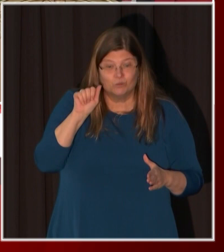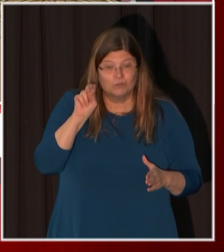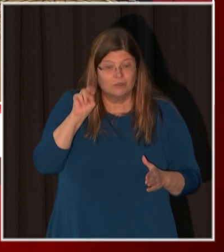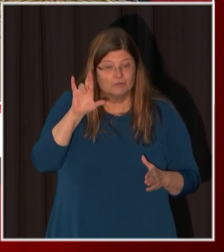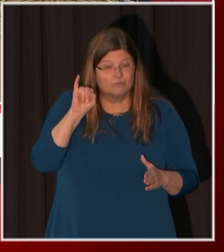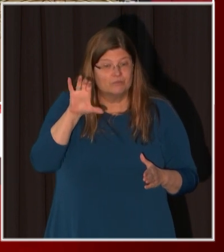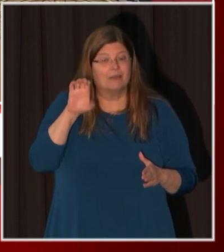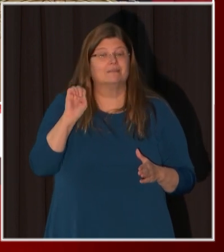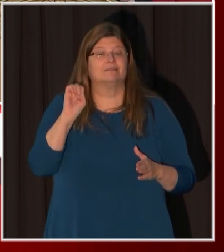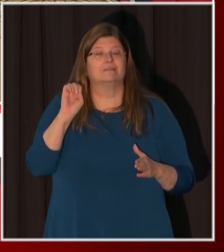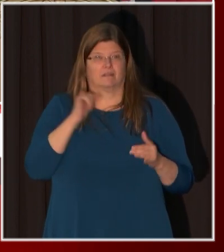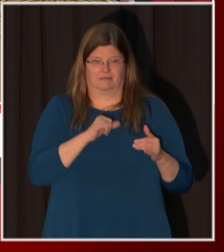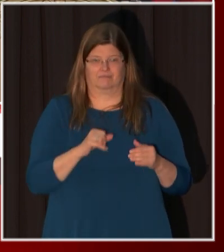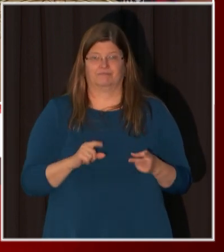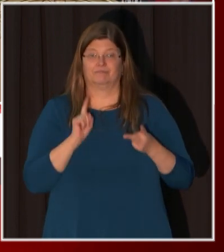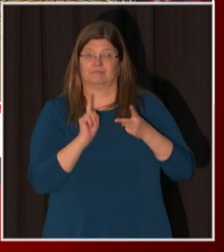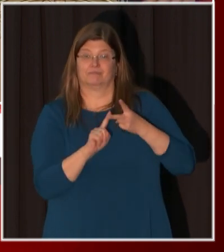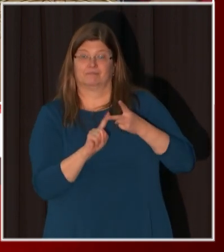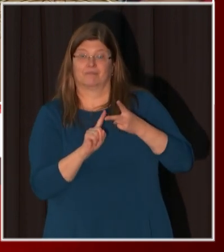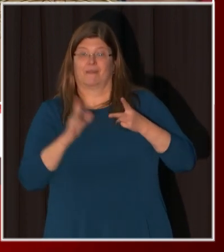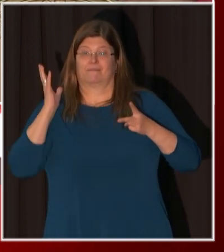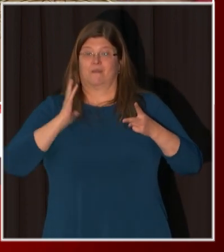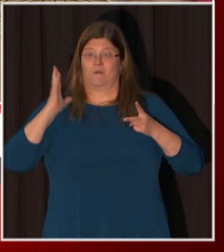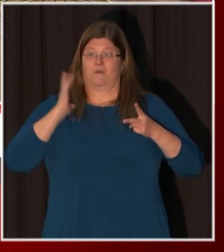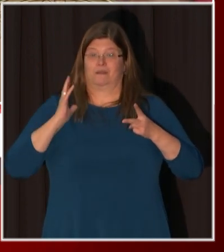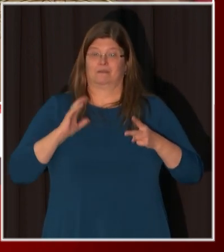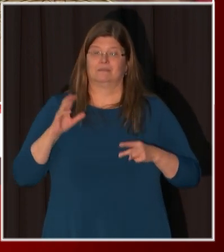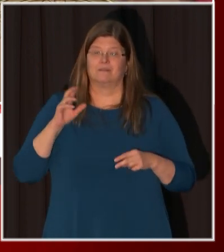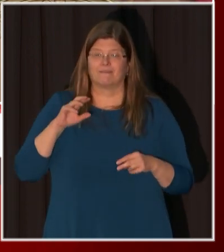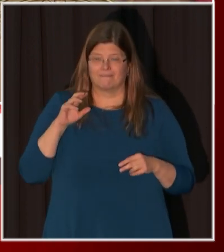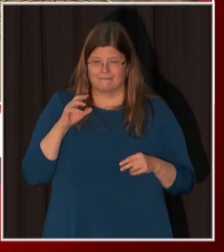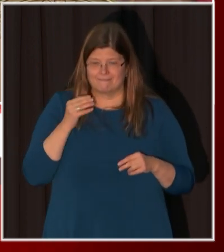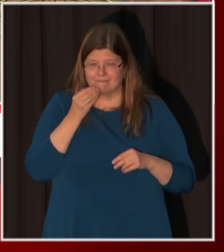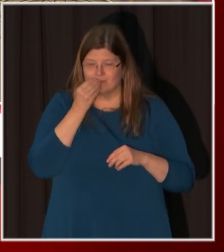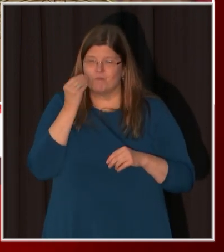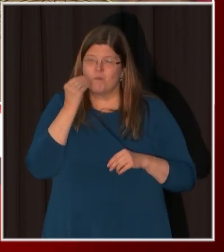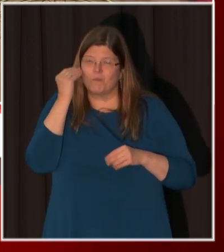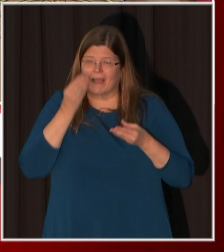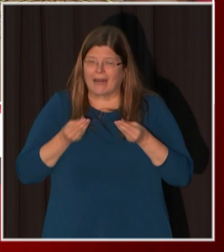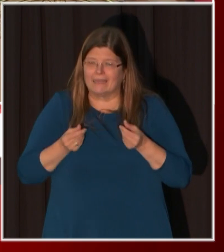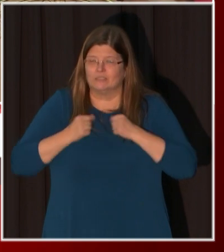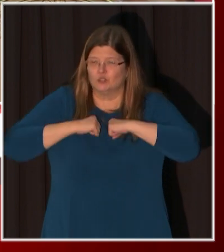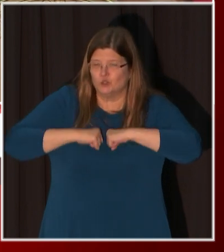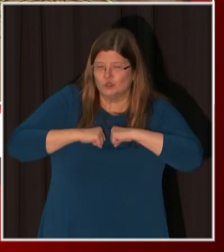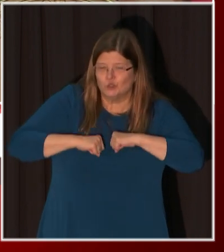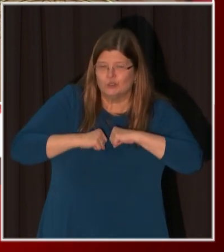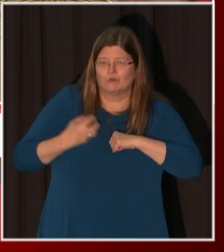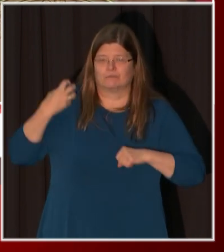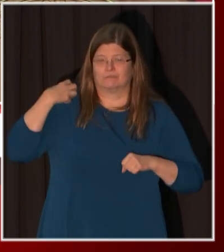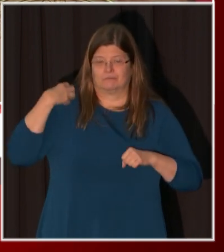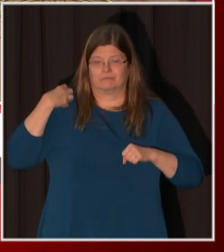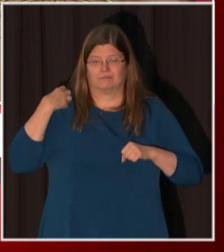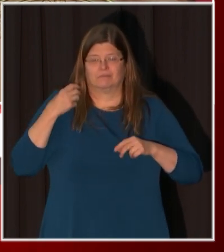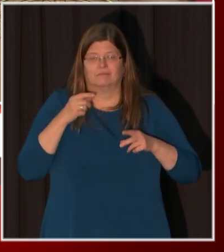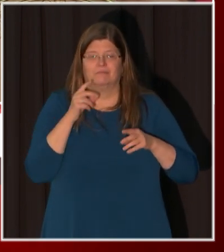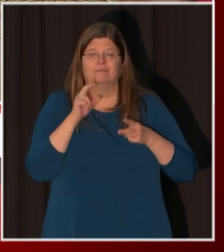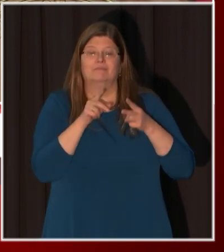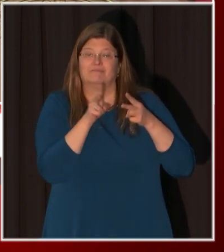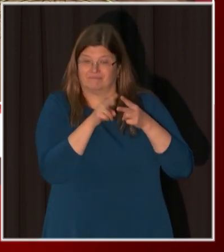U.S. Department of Homeland Security, Michael Chertoff. So I want to thank them for bringing their